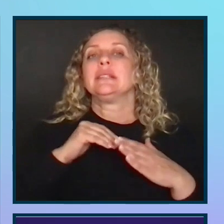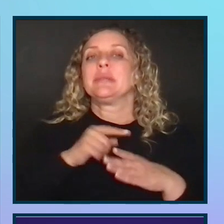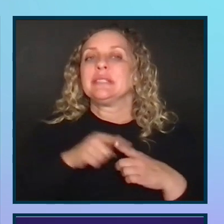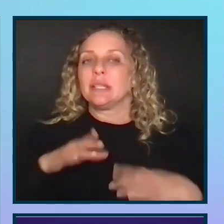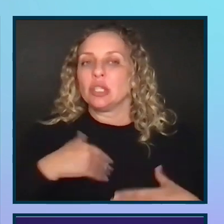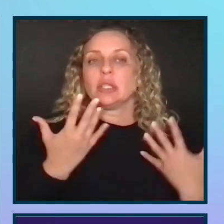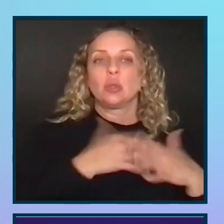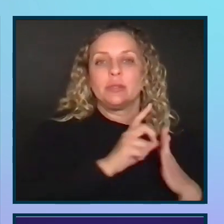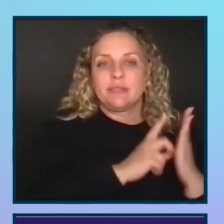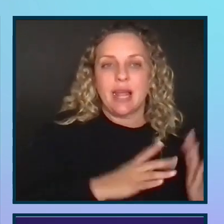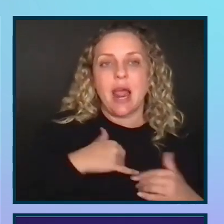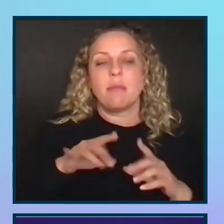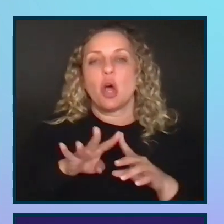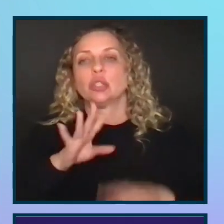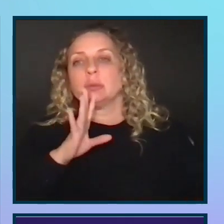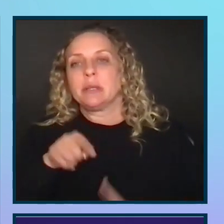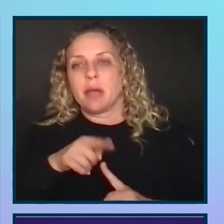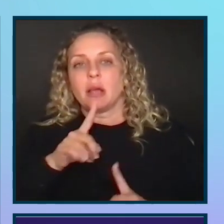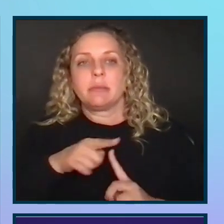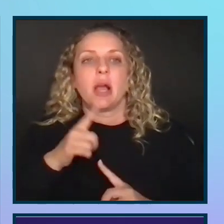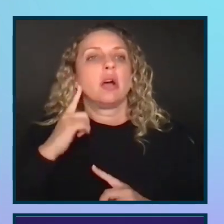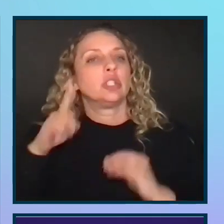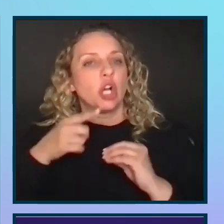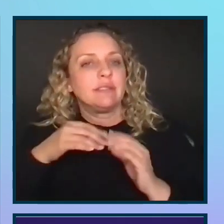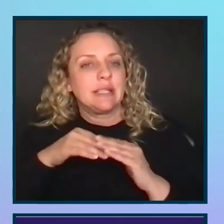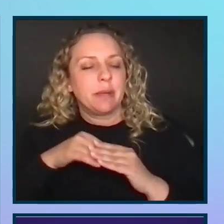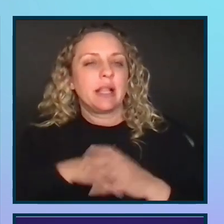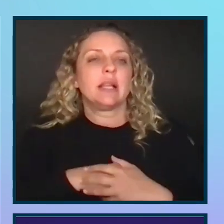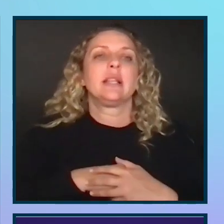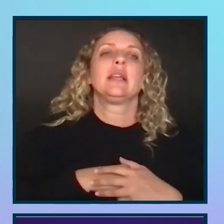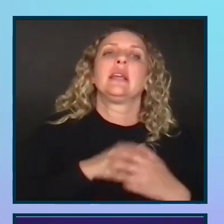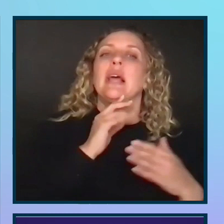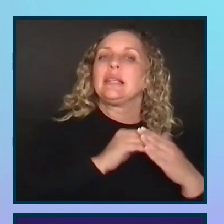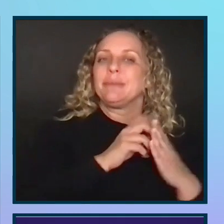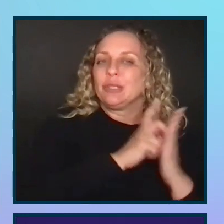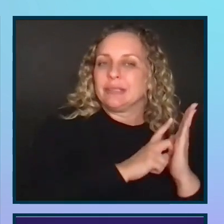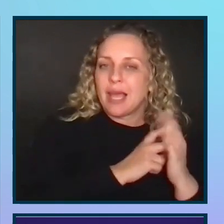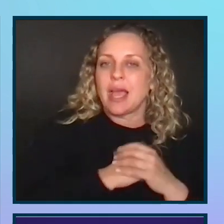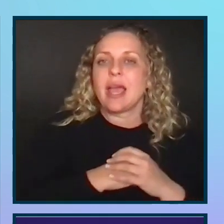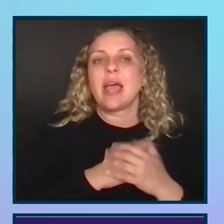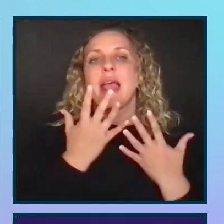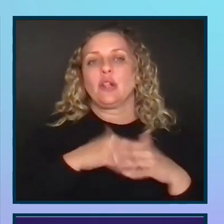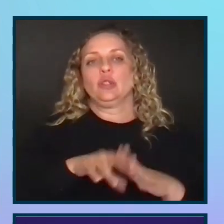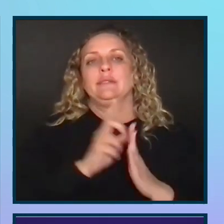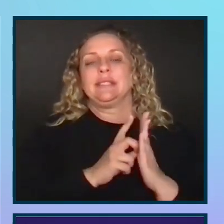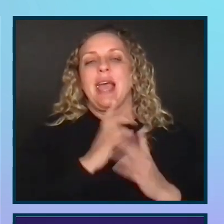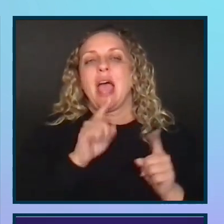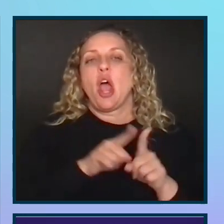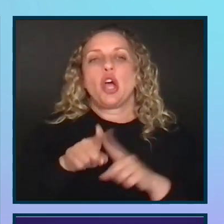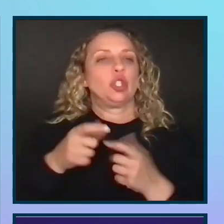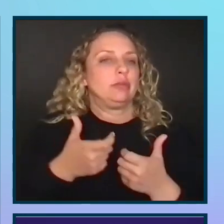inclusive designer. I'm also a speaker. Speak about cognitive accessibility, just accessible design, inclusive design, and then also